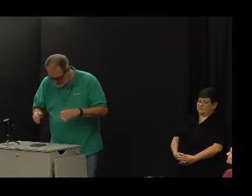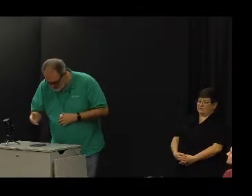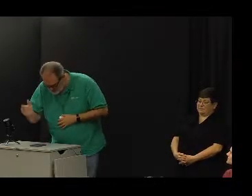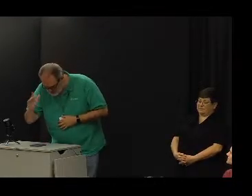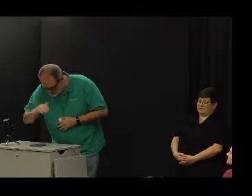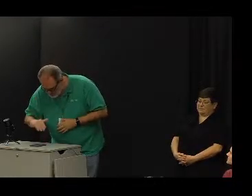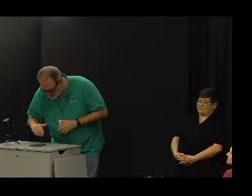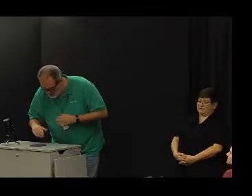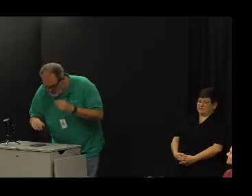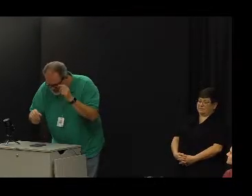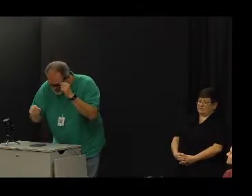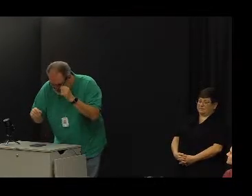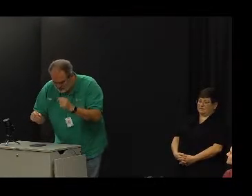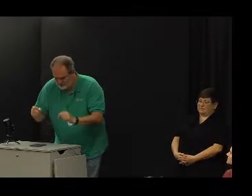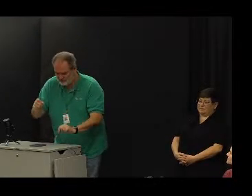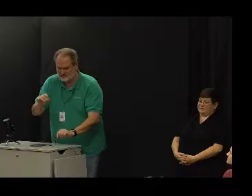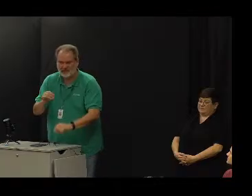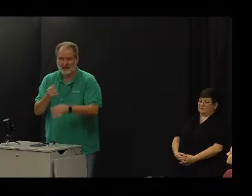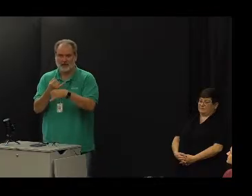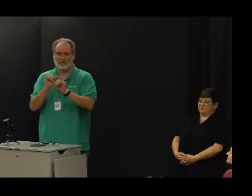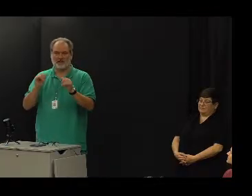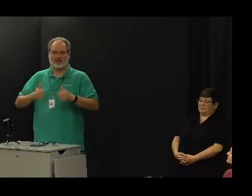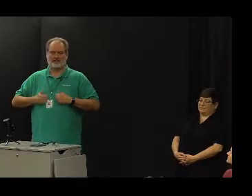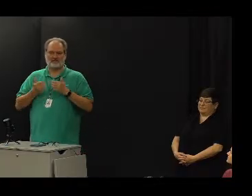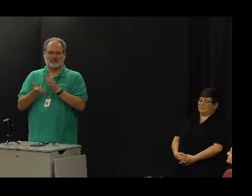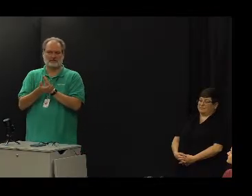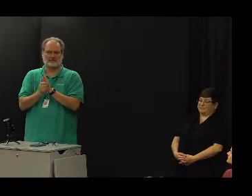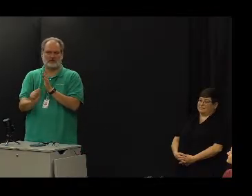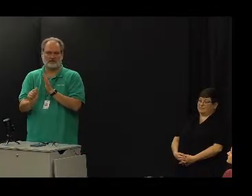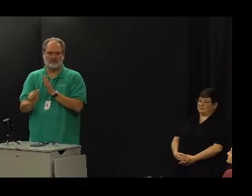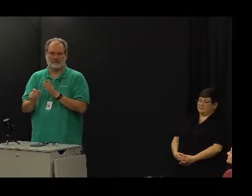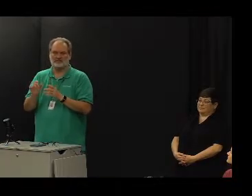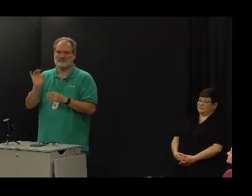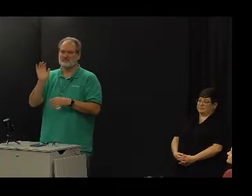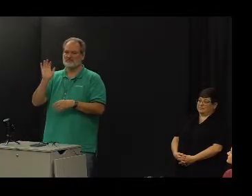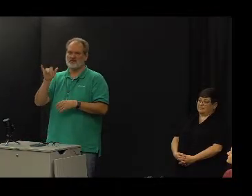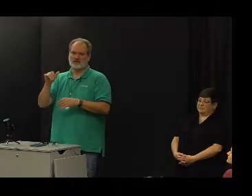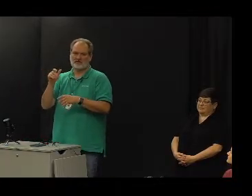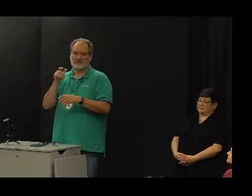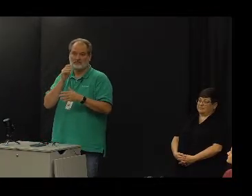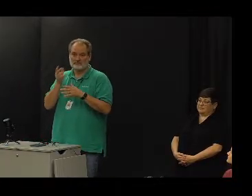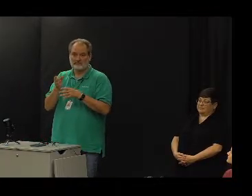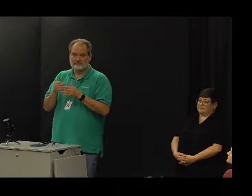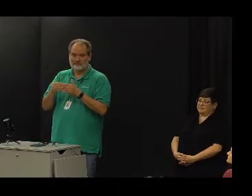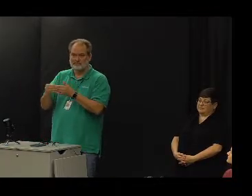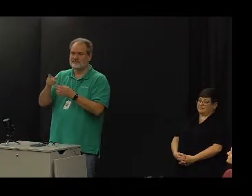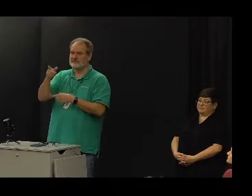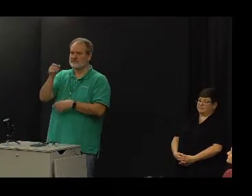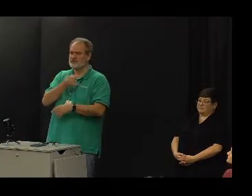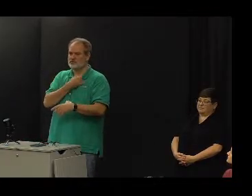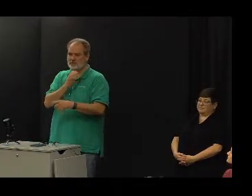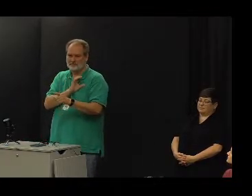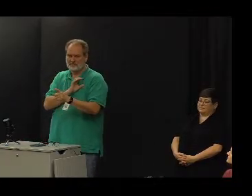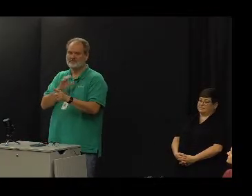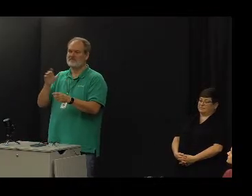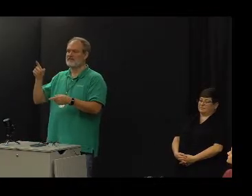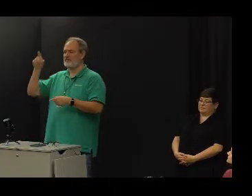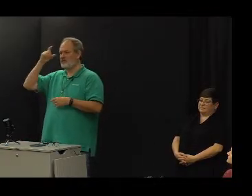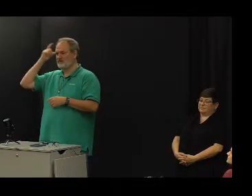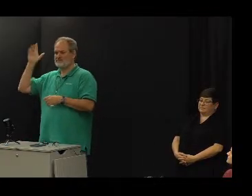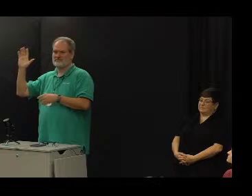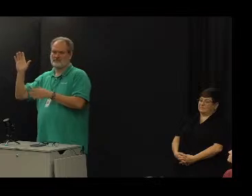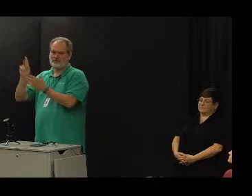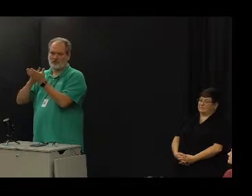And we plan on continuing to use that throughout the fall. Now, the Independent Living Skills program that we